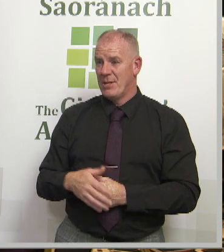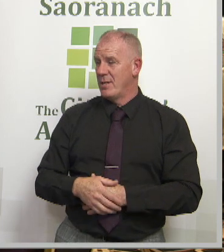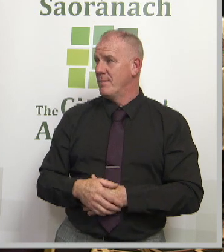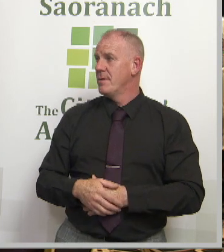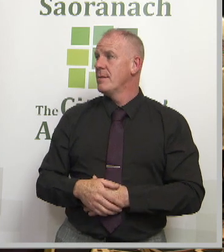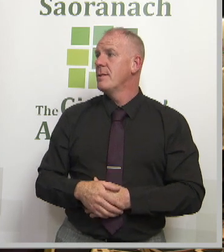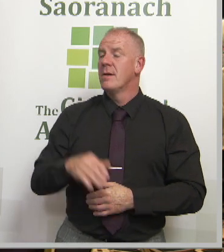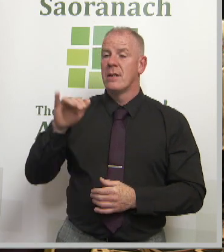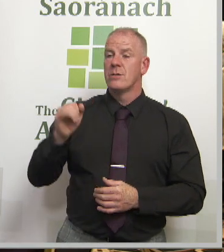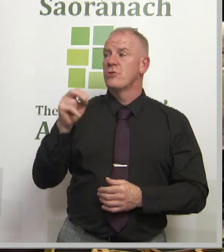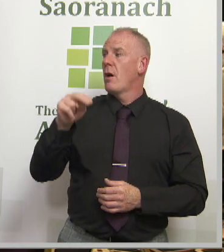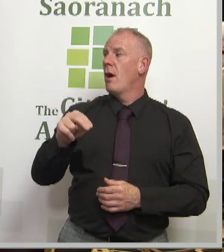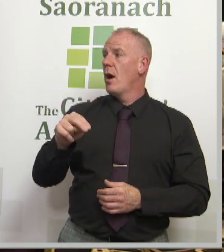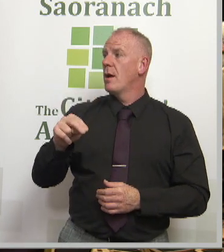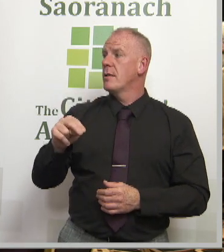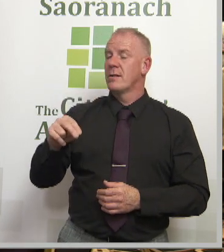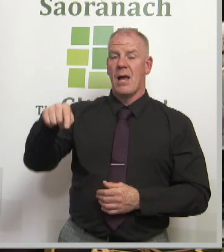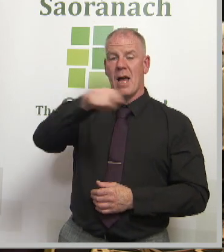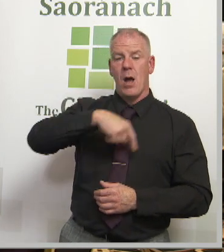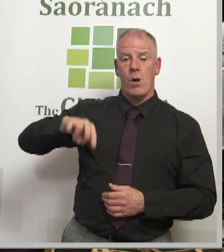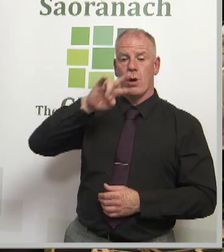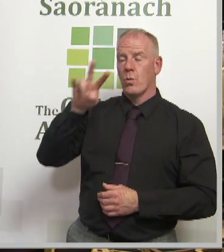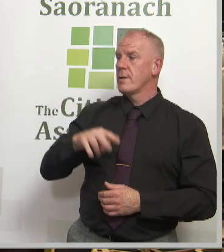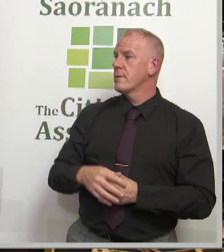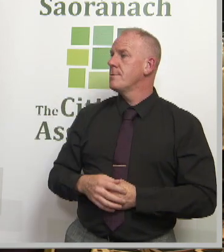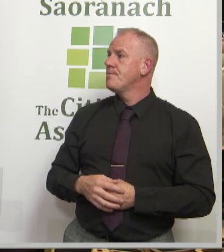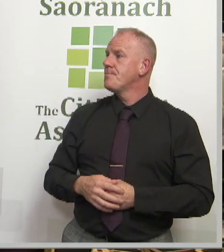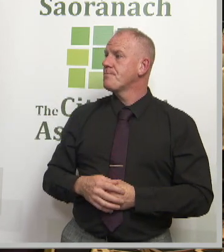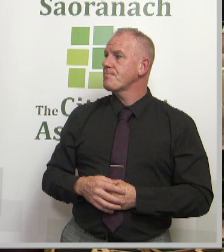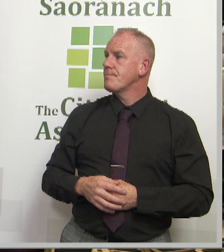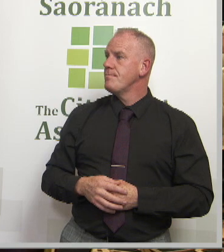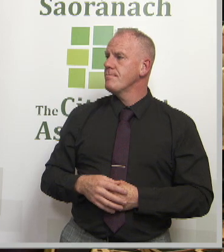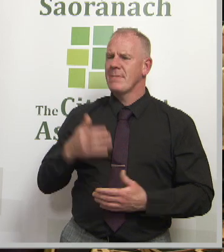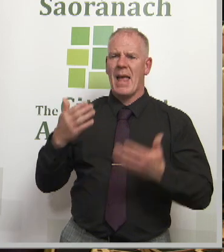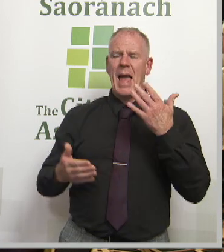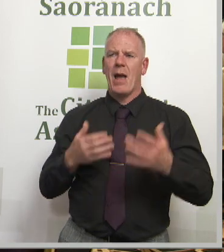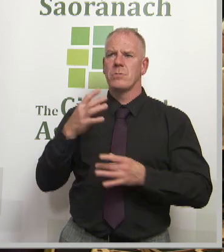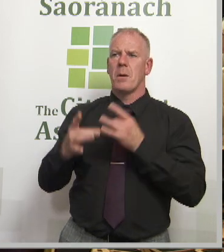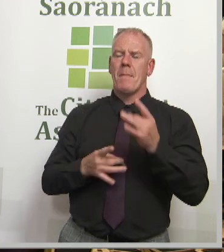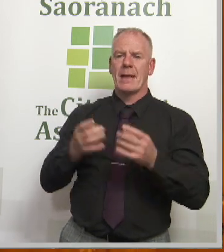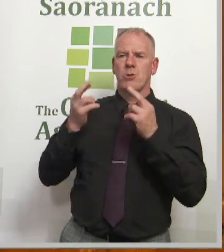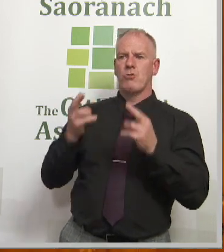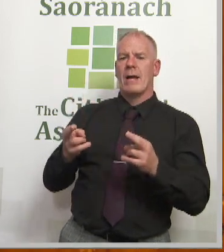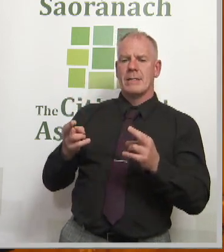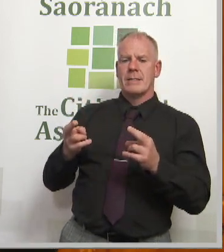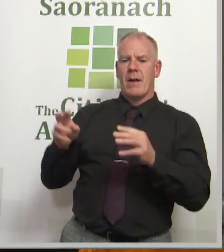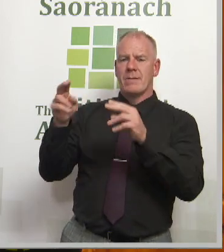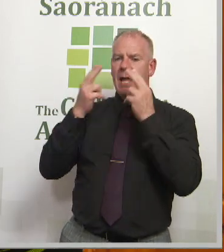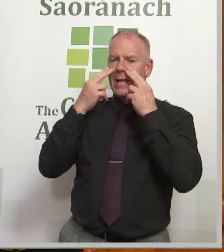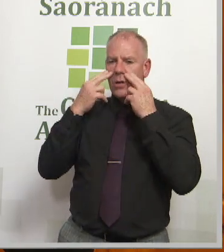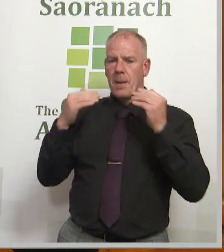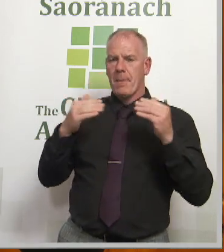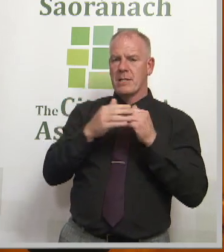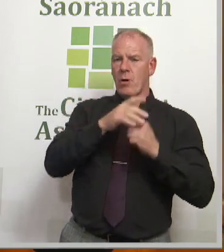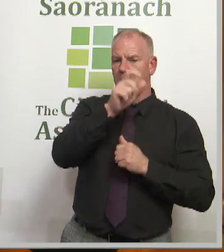Hi, my name is John. Our question is, what would it take to enact the rights of nature to those of a person? And how